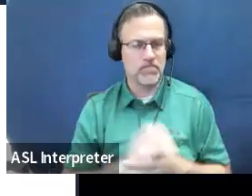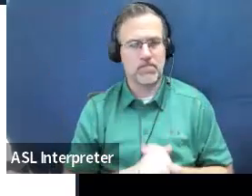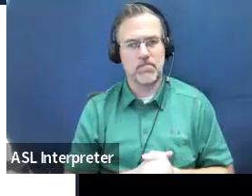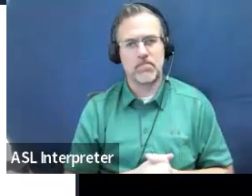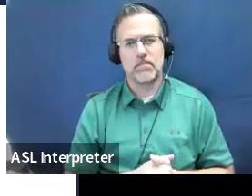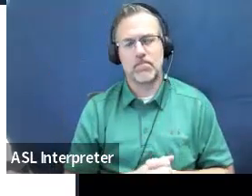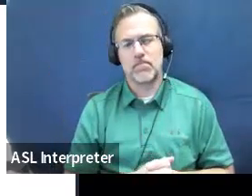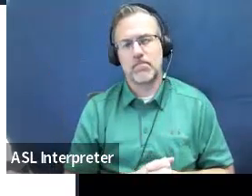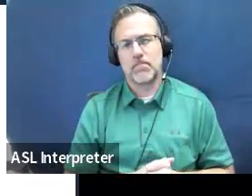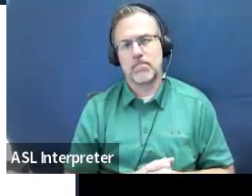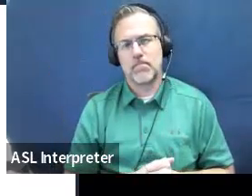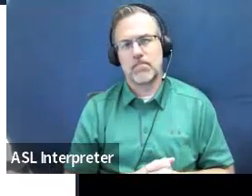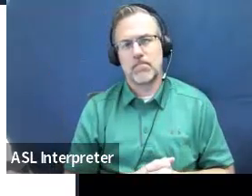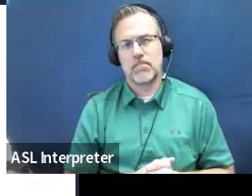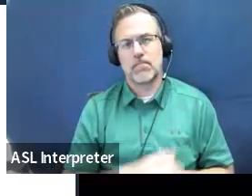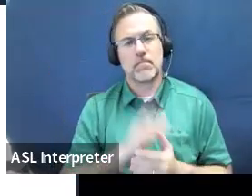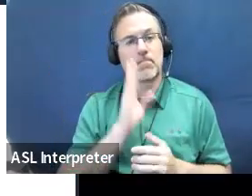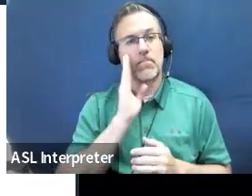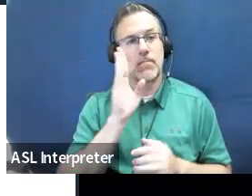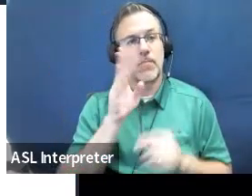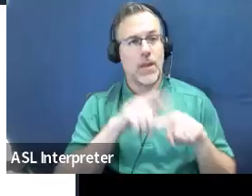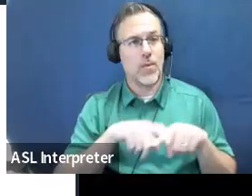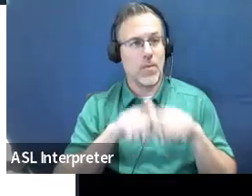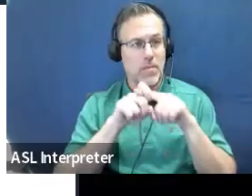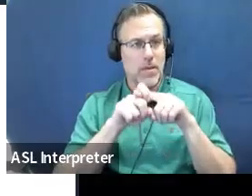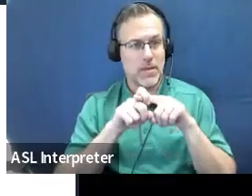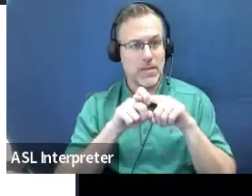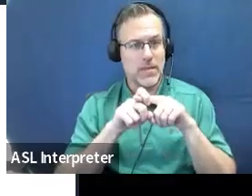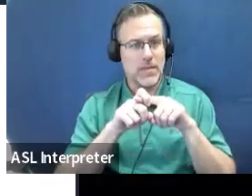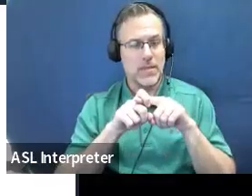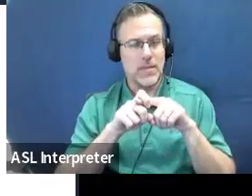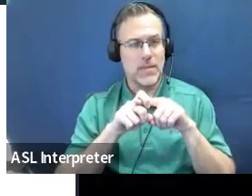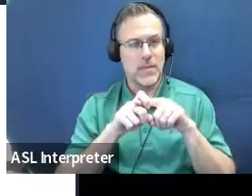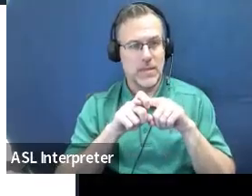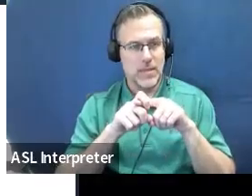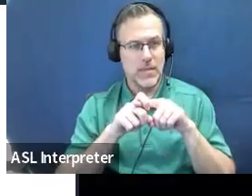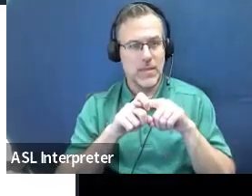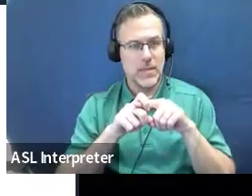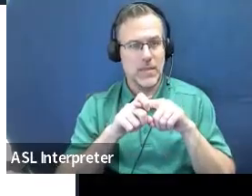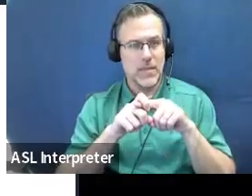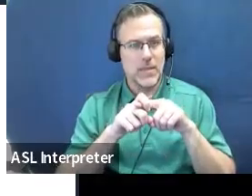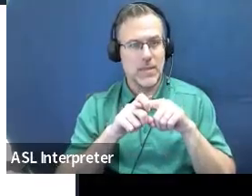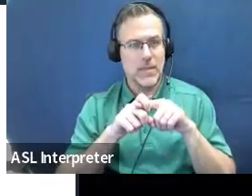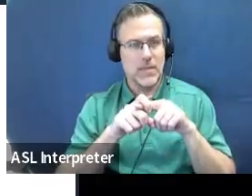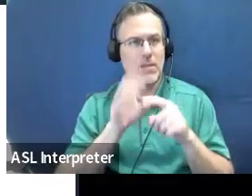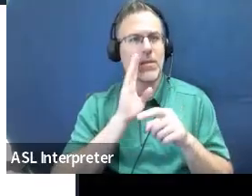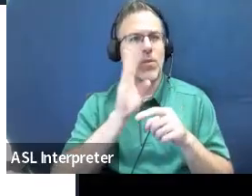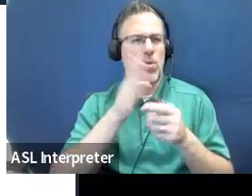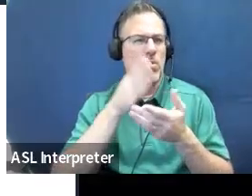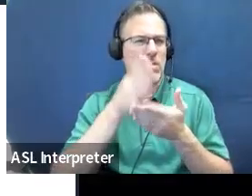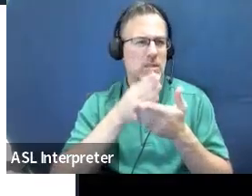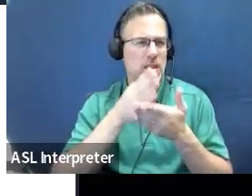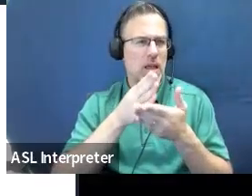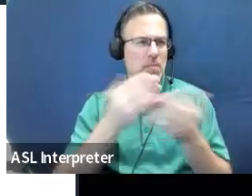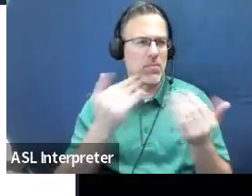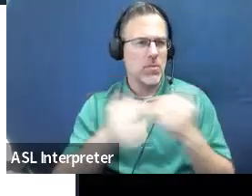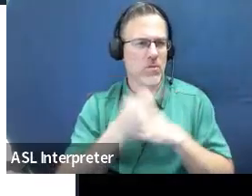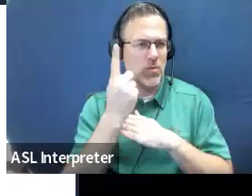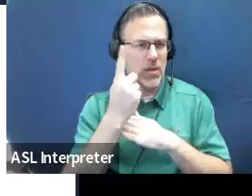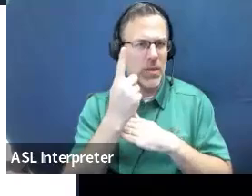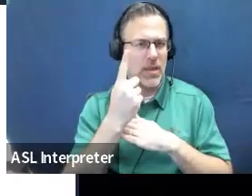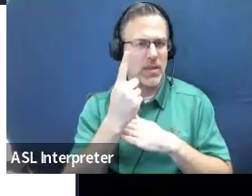Okay. And I'm going to pause there because that is where we're going to stop today talking